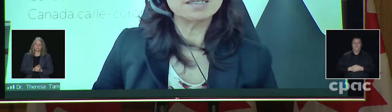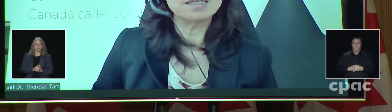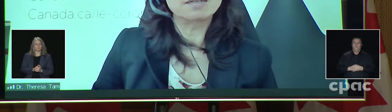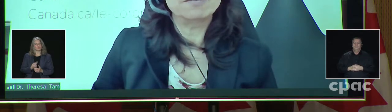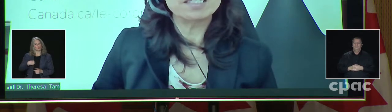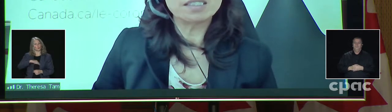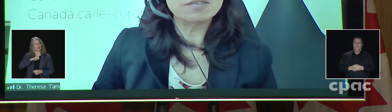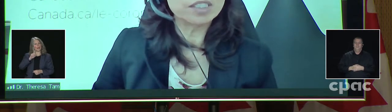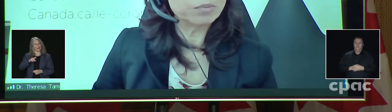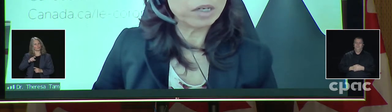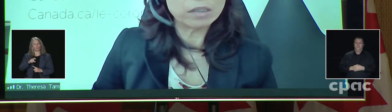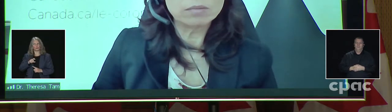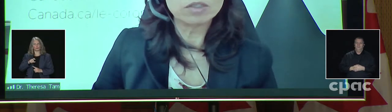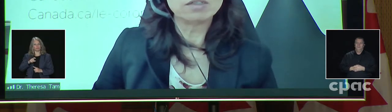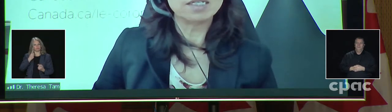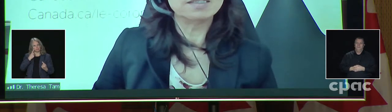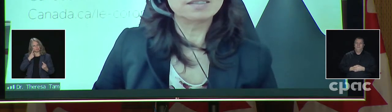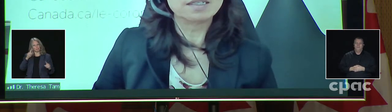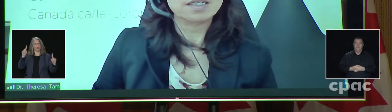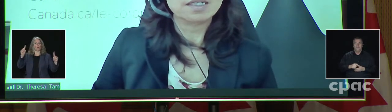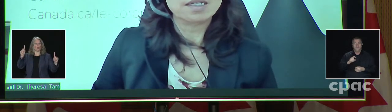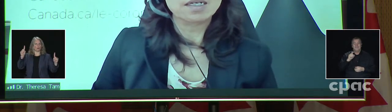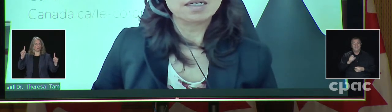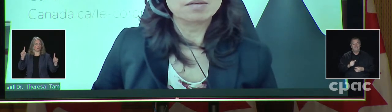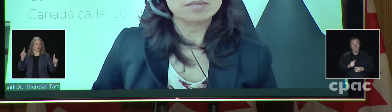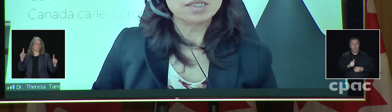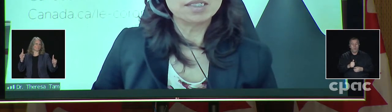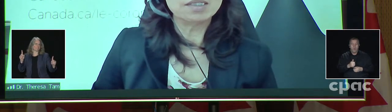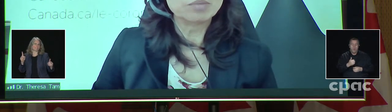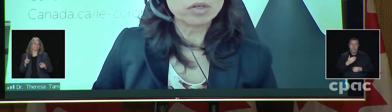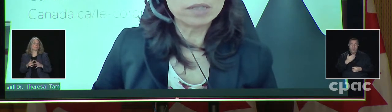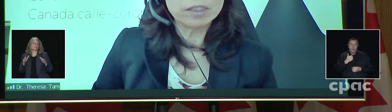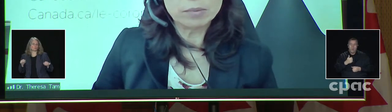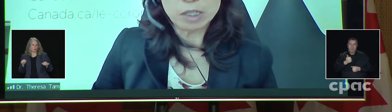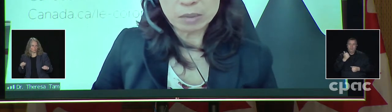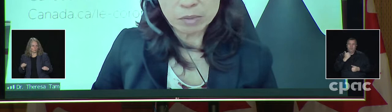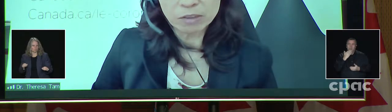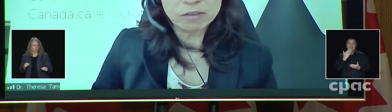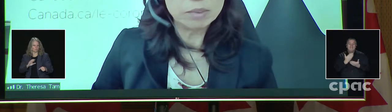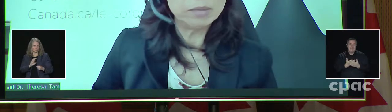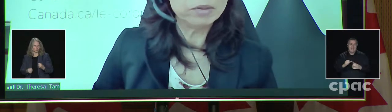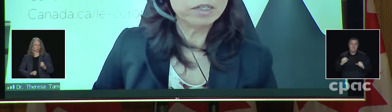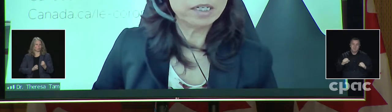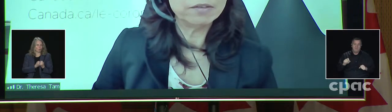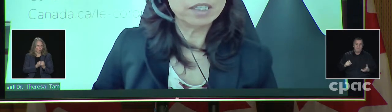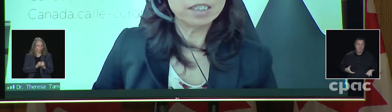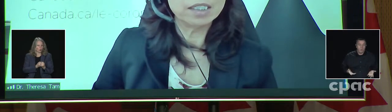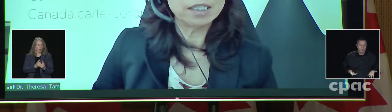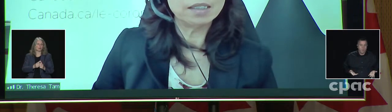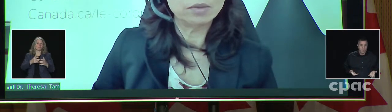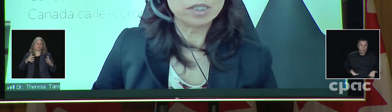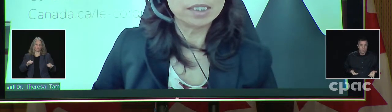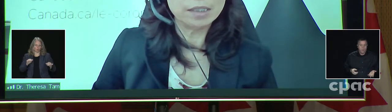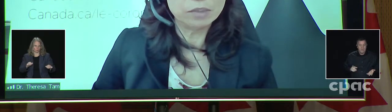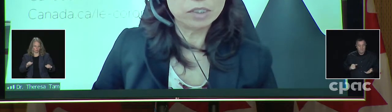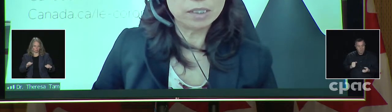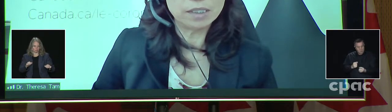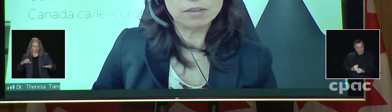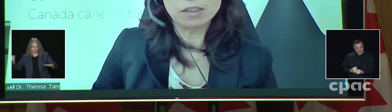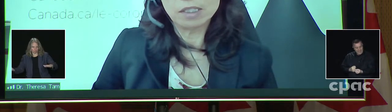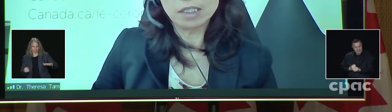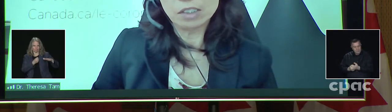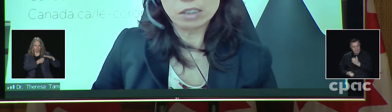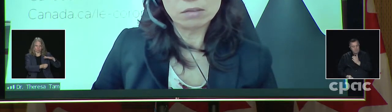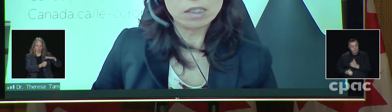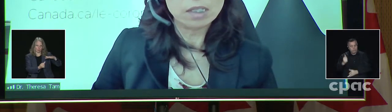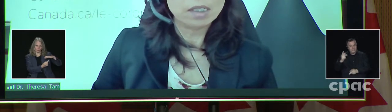as effective as possible, as supportive as possible for people who have to undertake quarantine, which is a